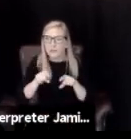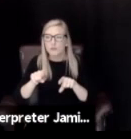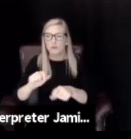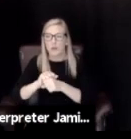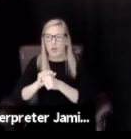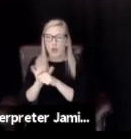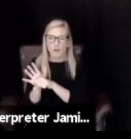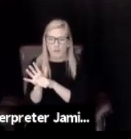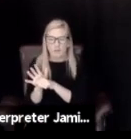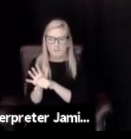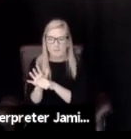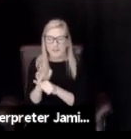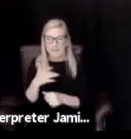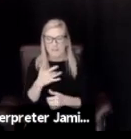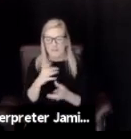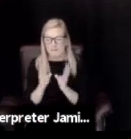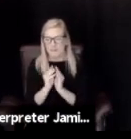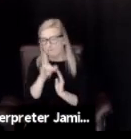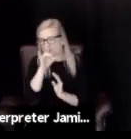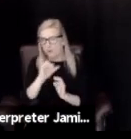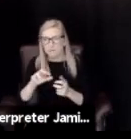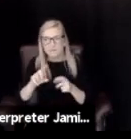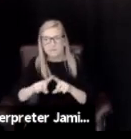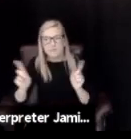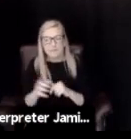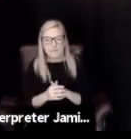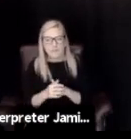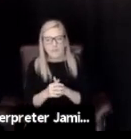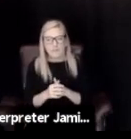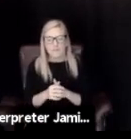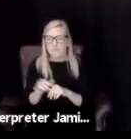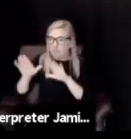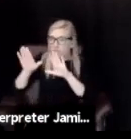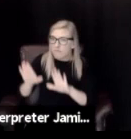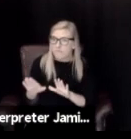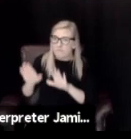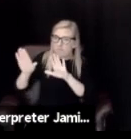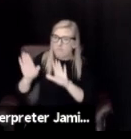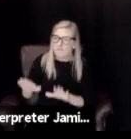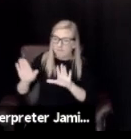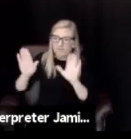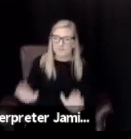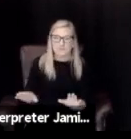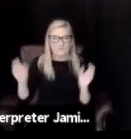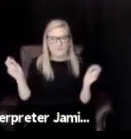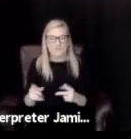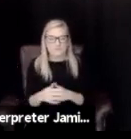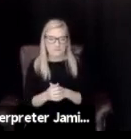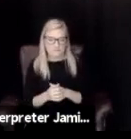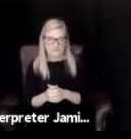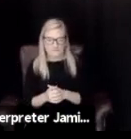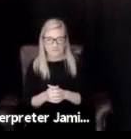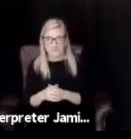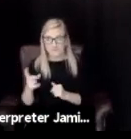chance meetings look different now? Oh, awesome question. Awesome. Okay, so you see